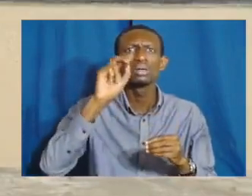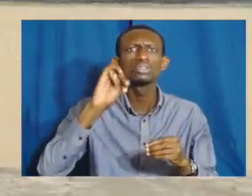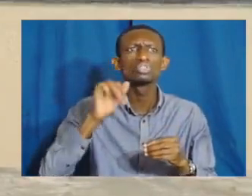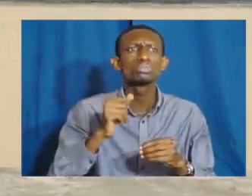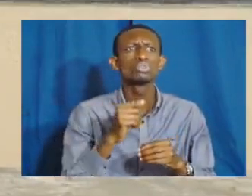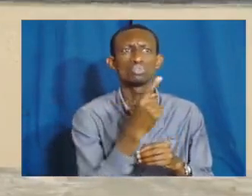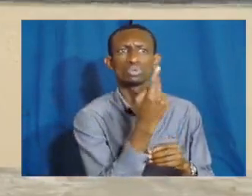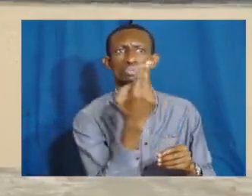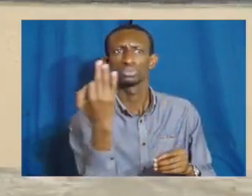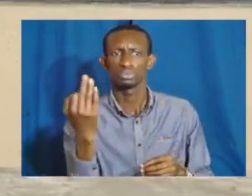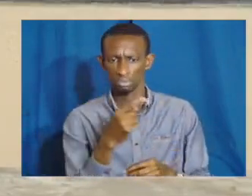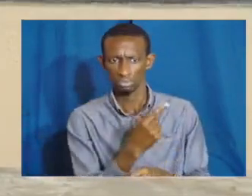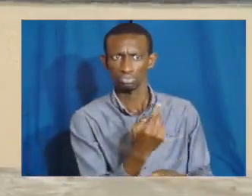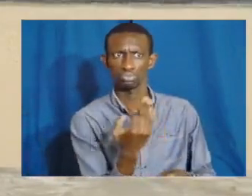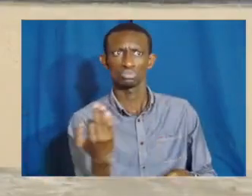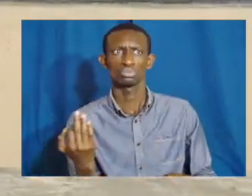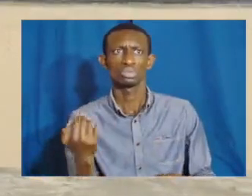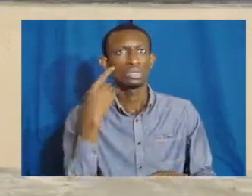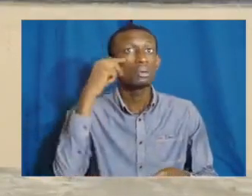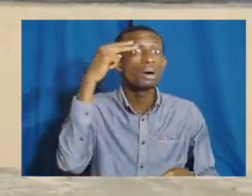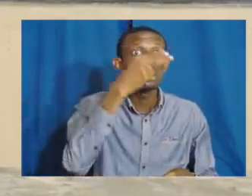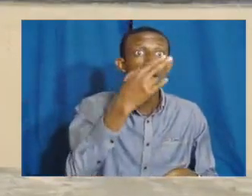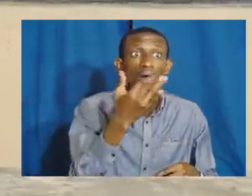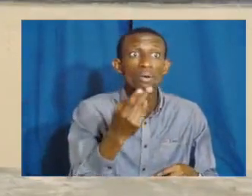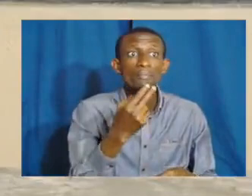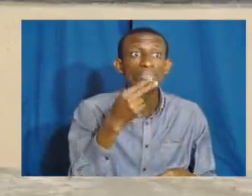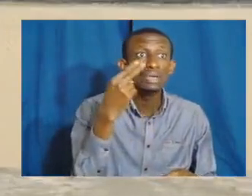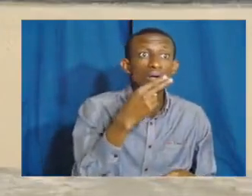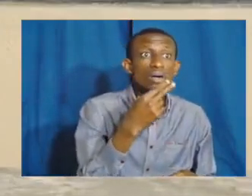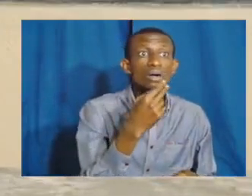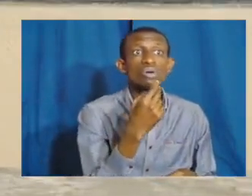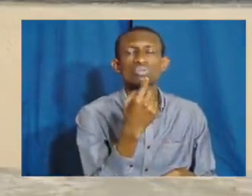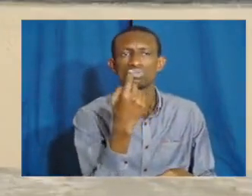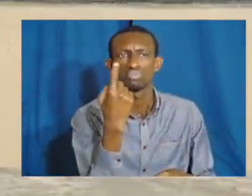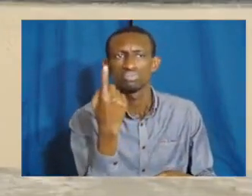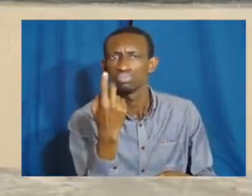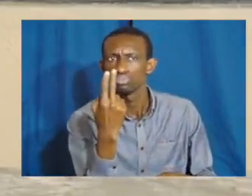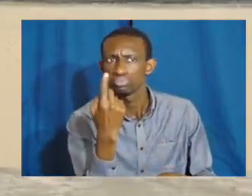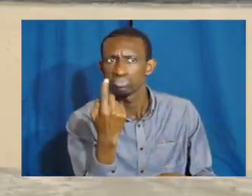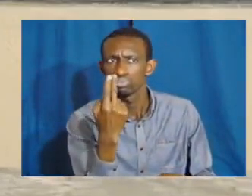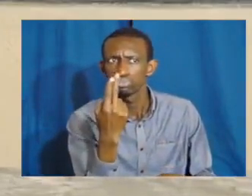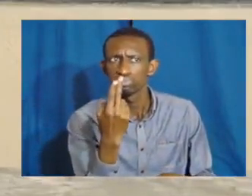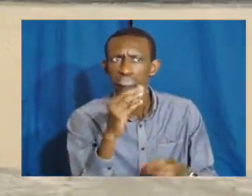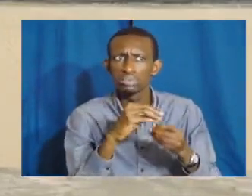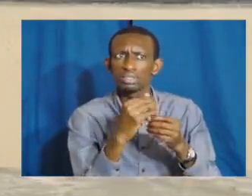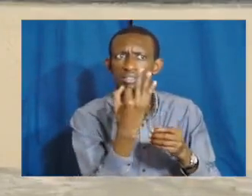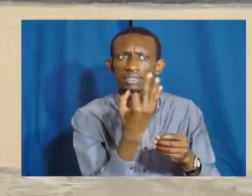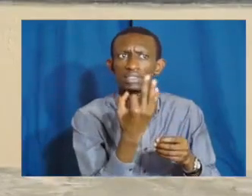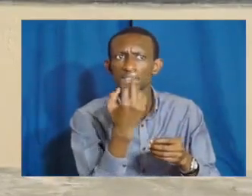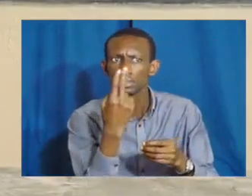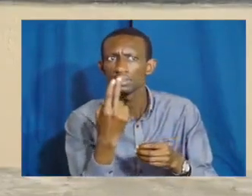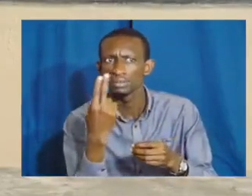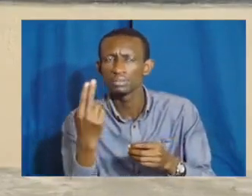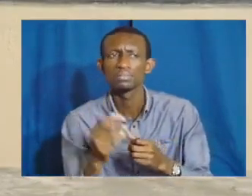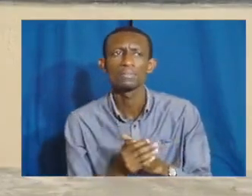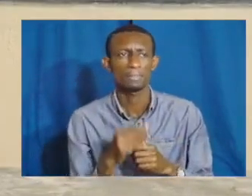2, 3. Look at the hydrogen. 3, 5. This is 7, 8. Look at